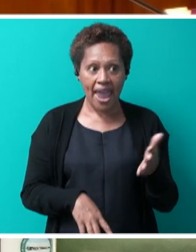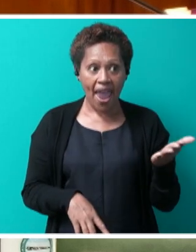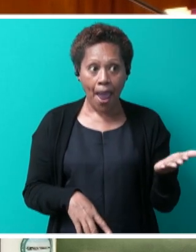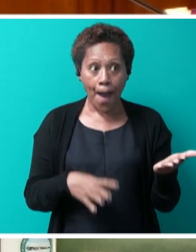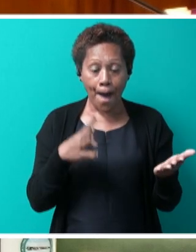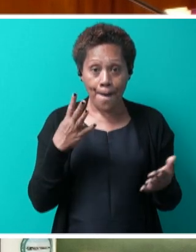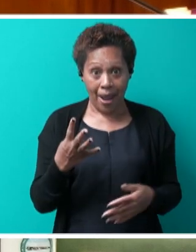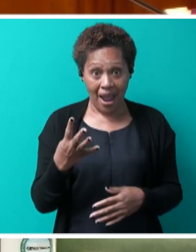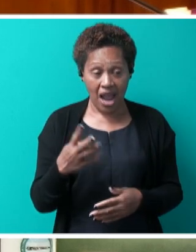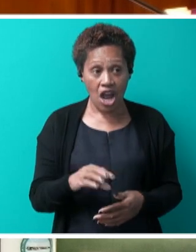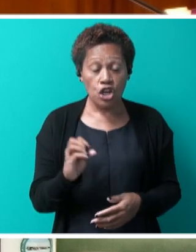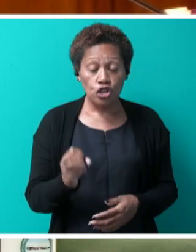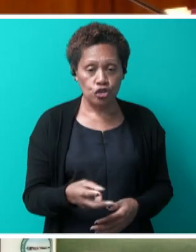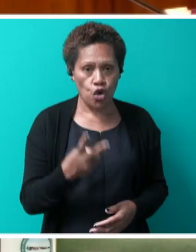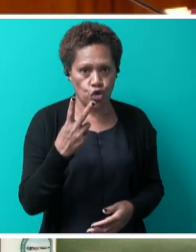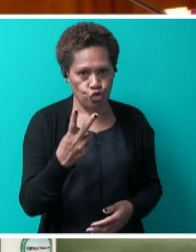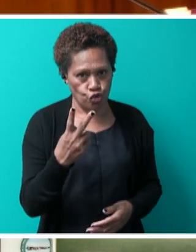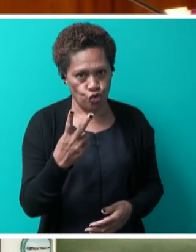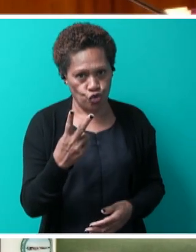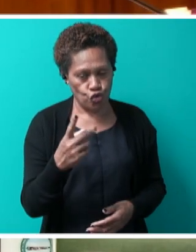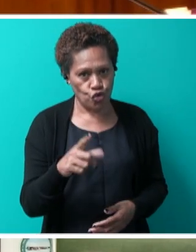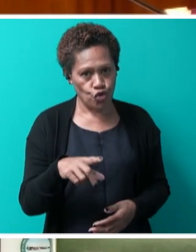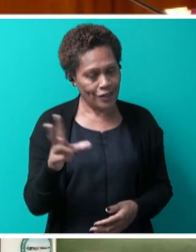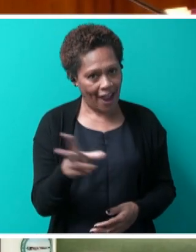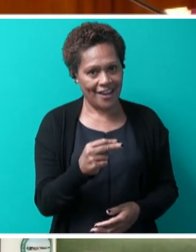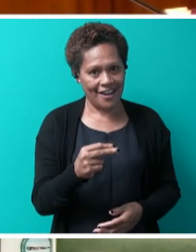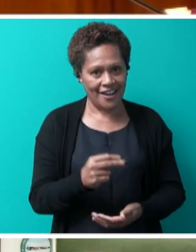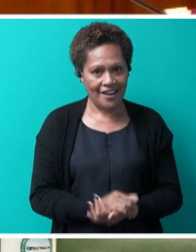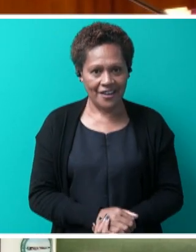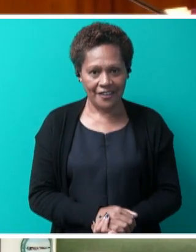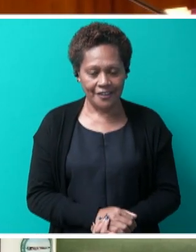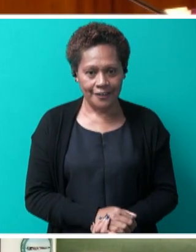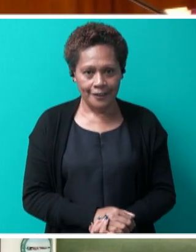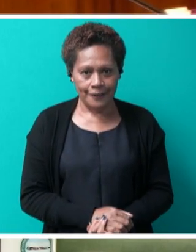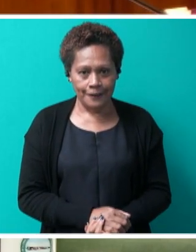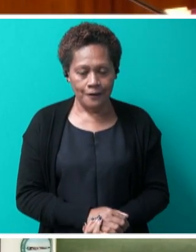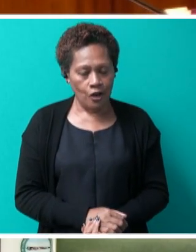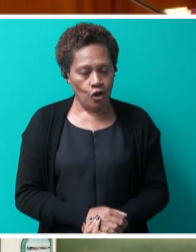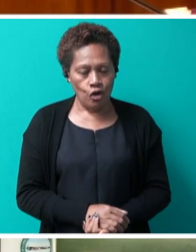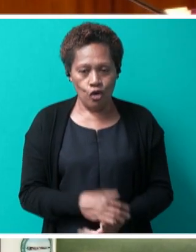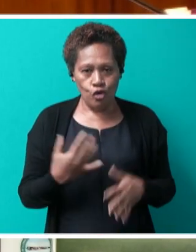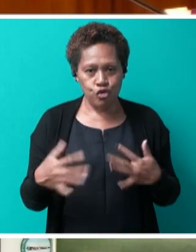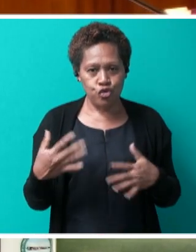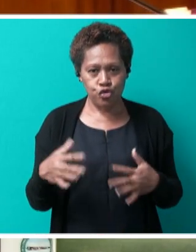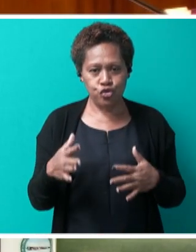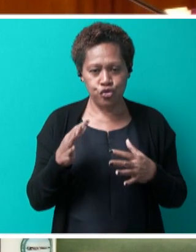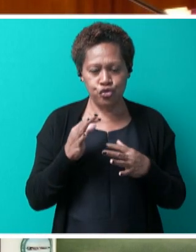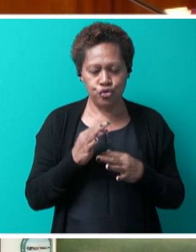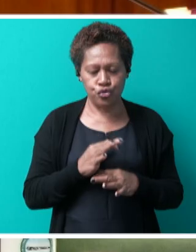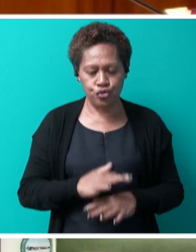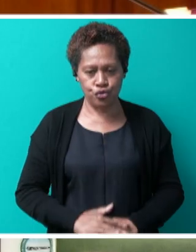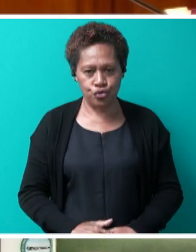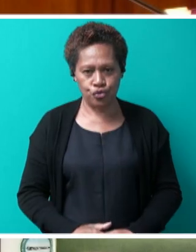rawang ay ruwa nito sa listal may su. And sa reda bir na ba kadengo kina marau katalua bir endo na idolo